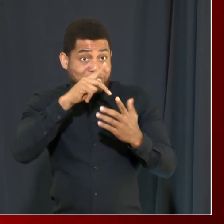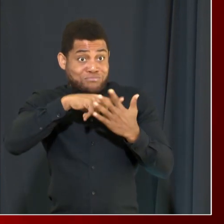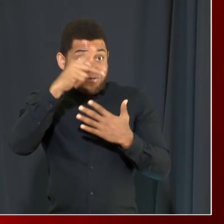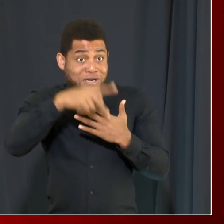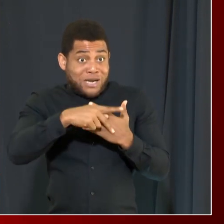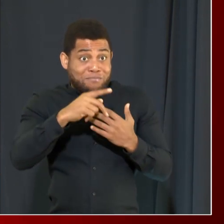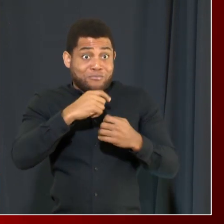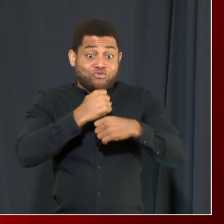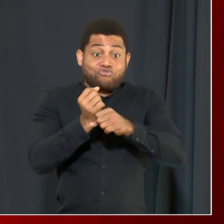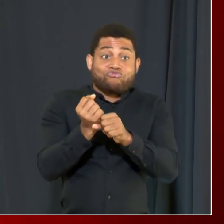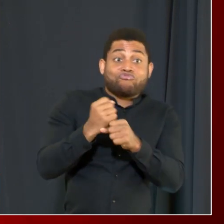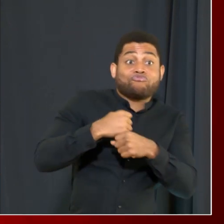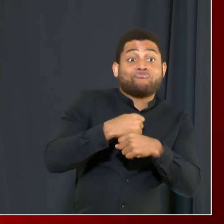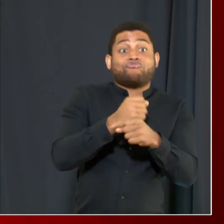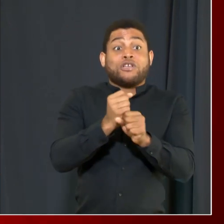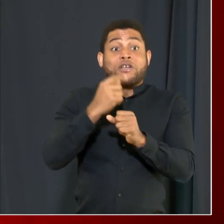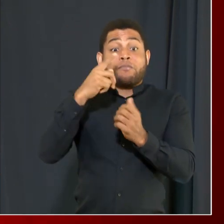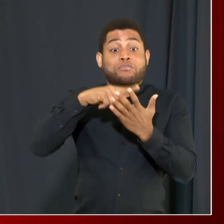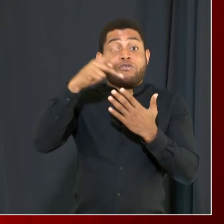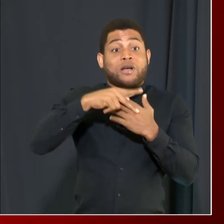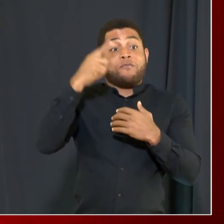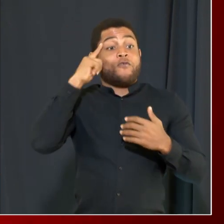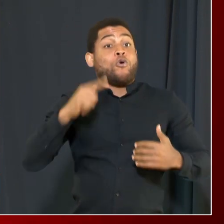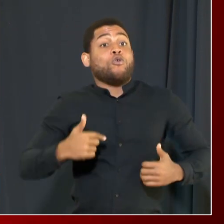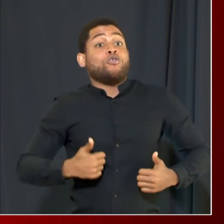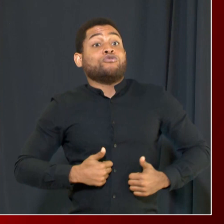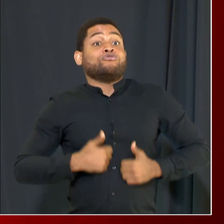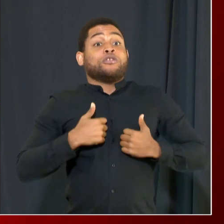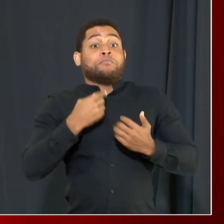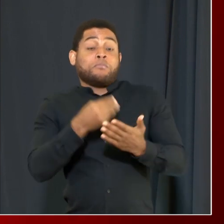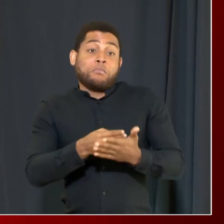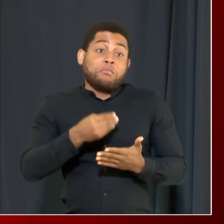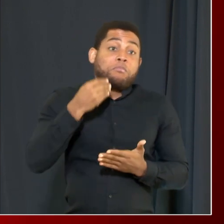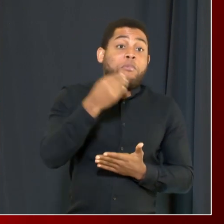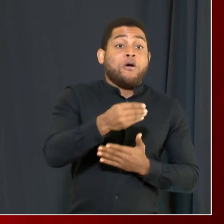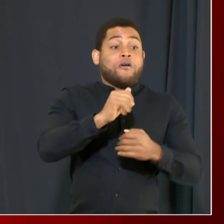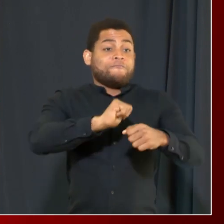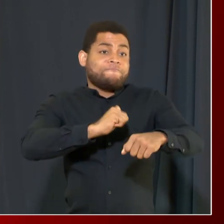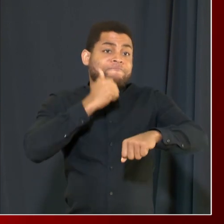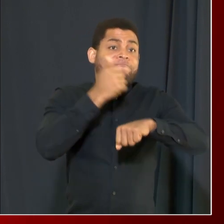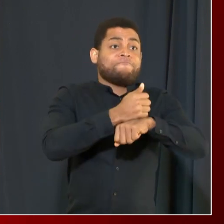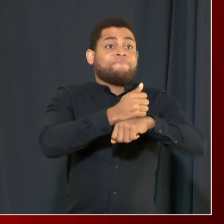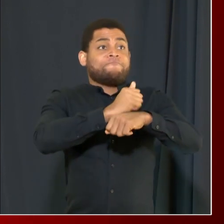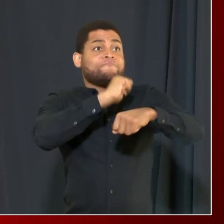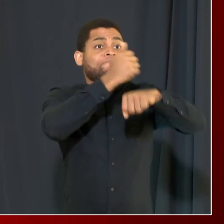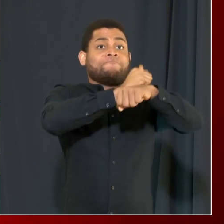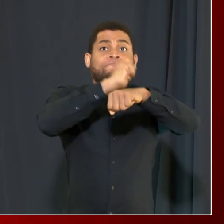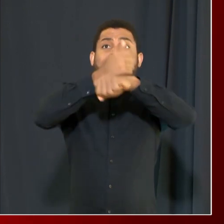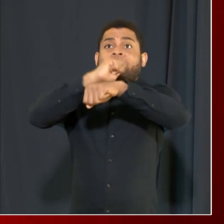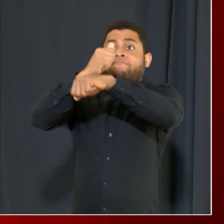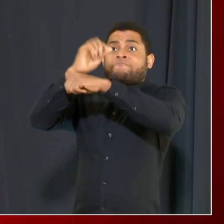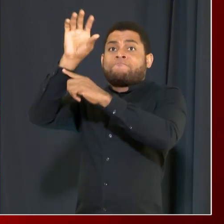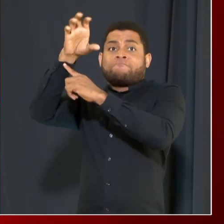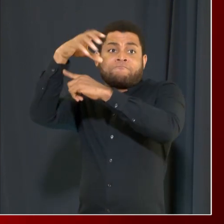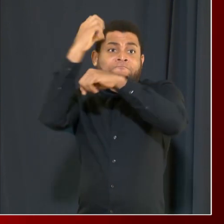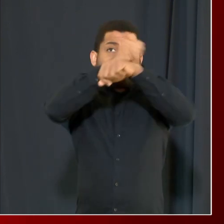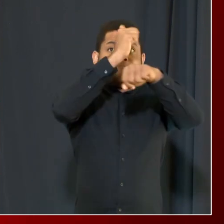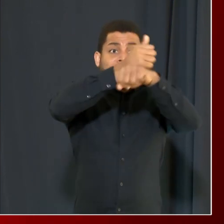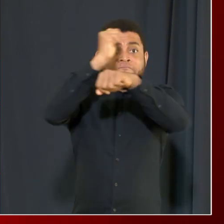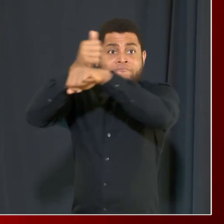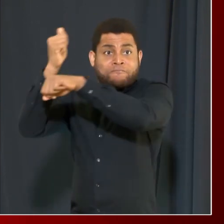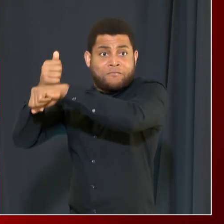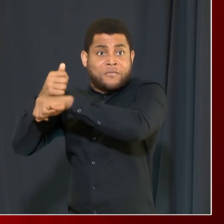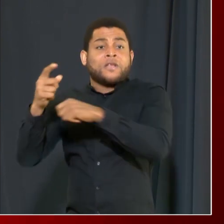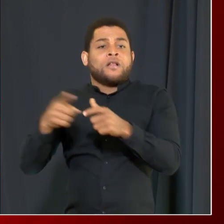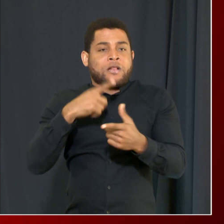for residents and businesses to purchase and install security cameras on their property and register them with the Metropolitan Police